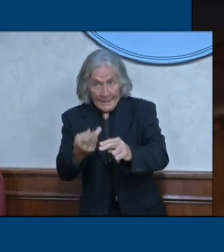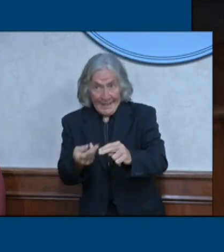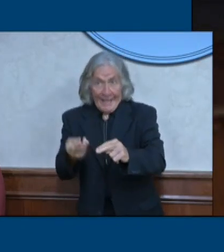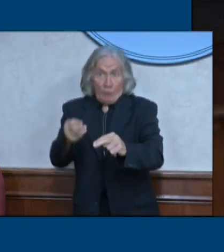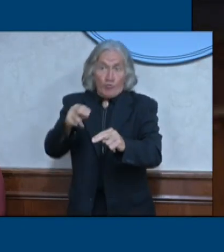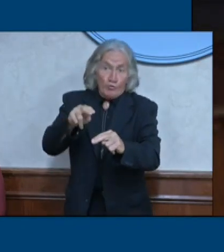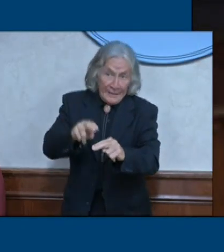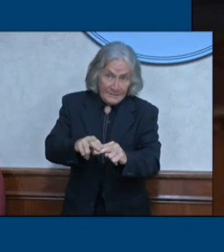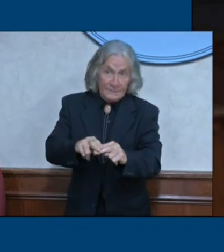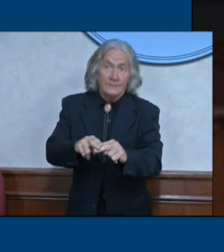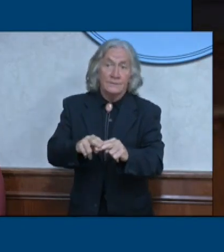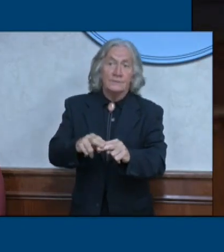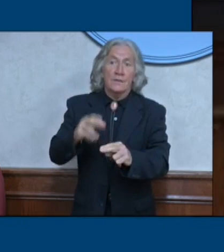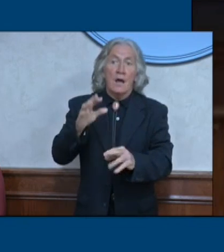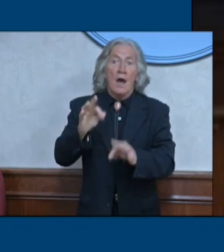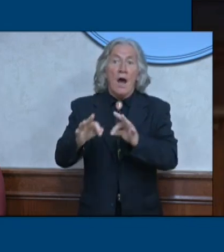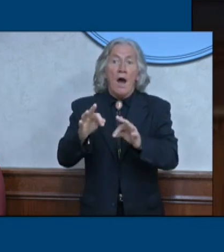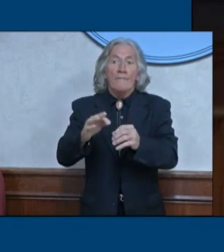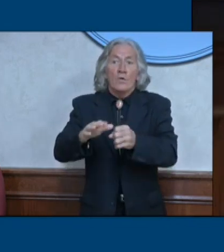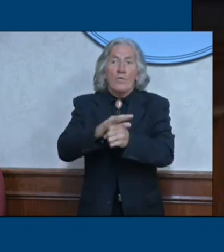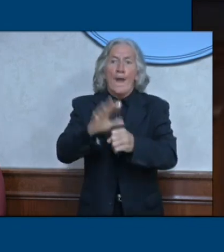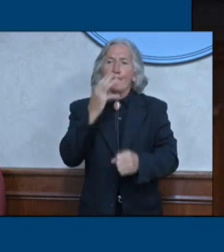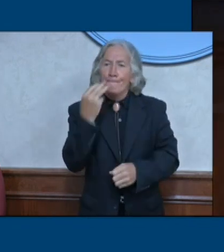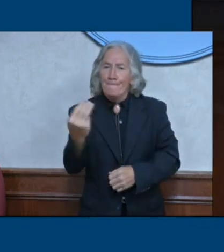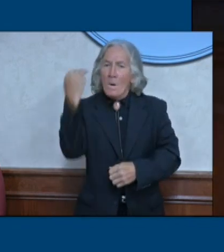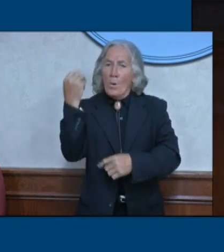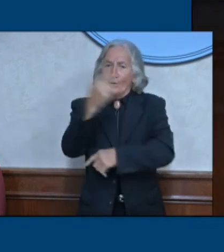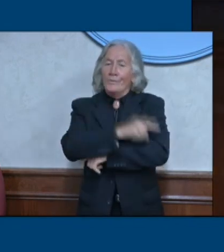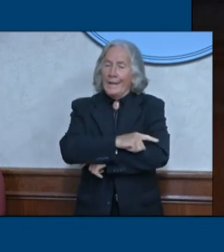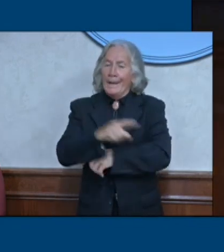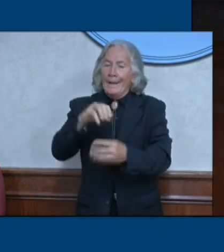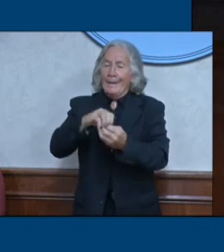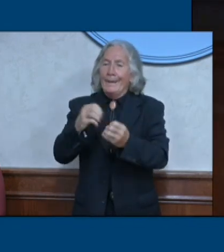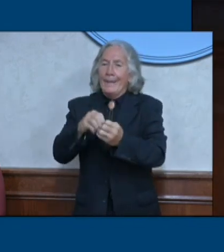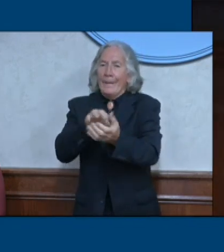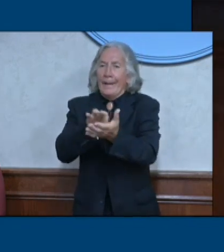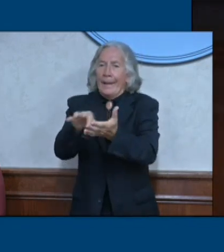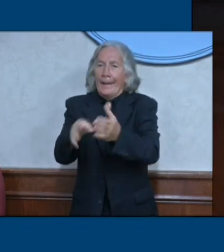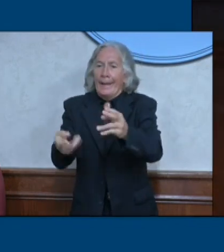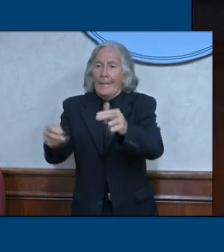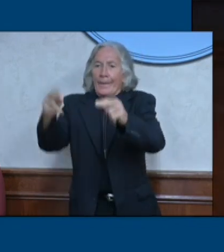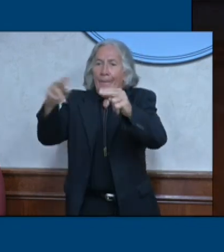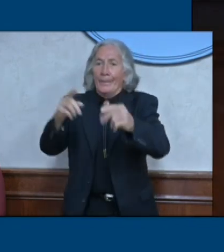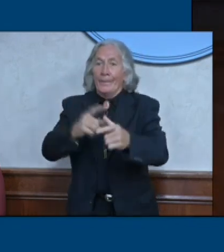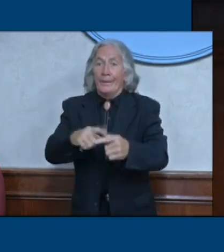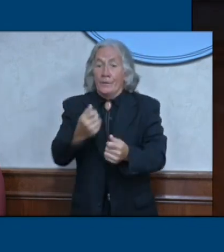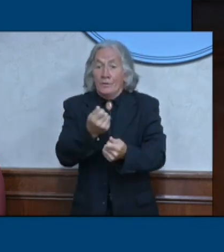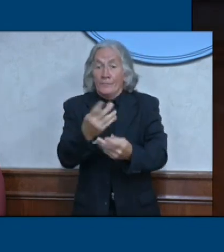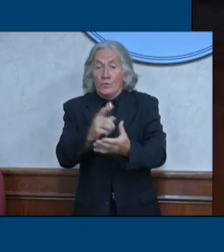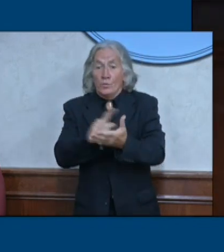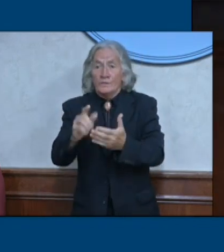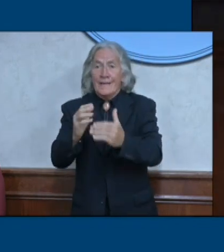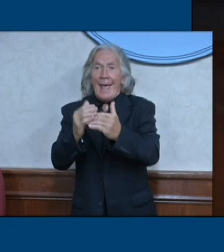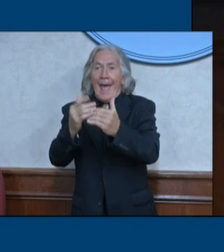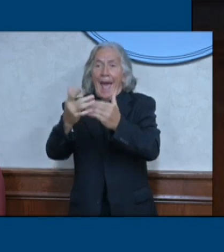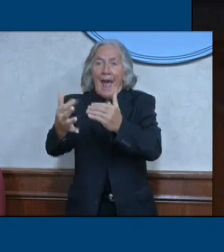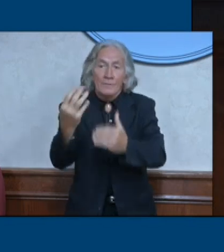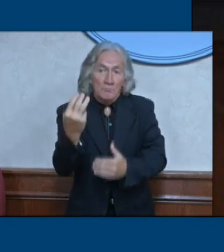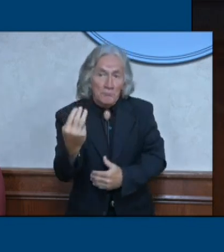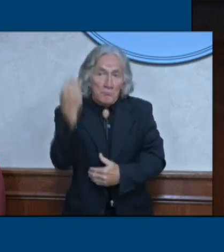has been an increase, especially beginning around the Memorial Day time period, and going through a few weeks after